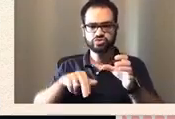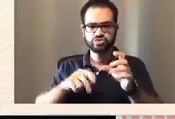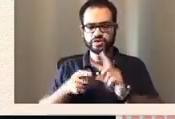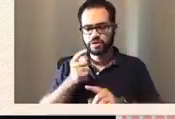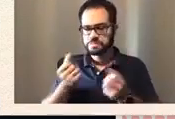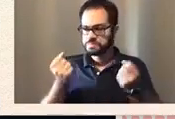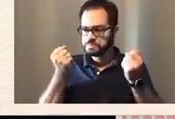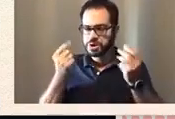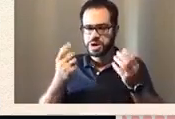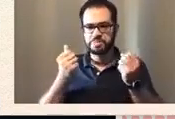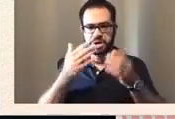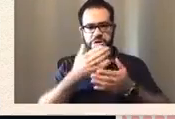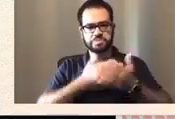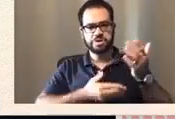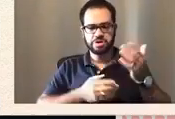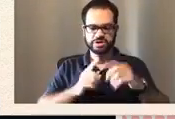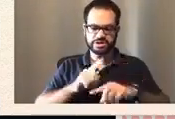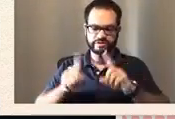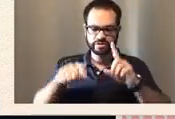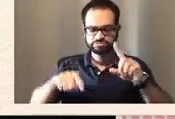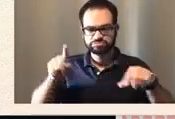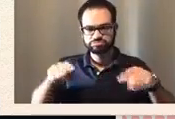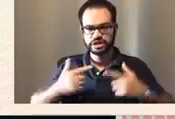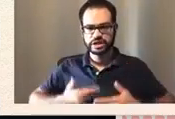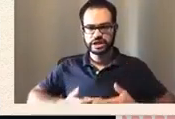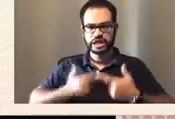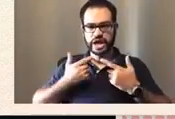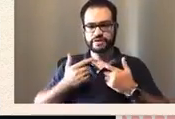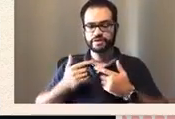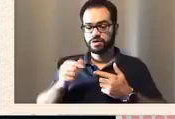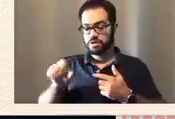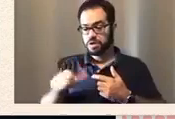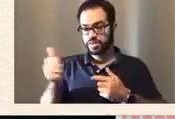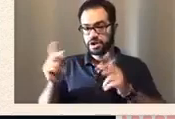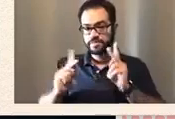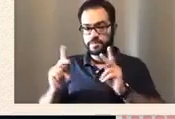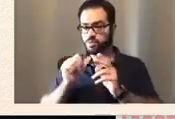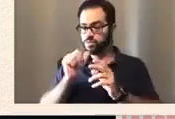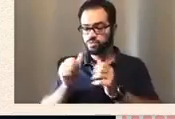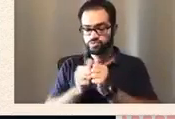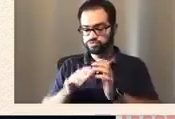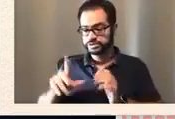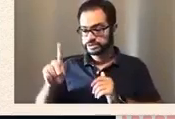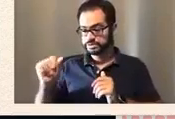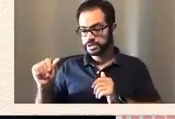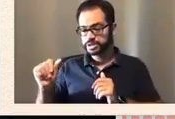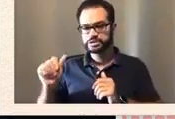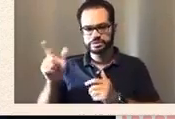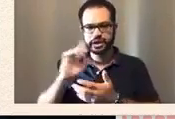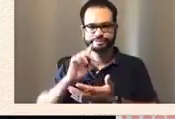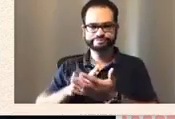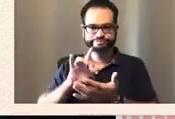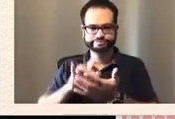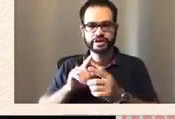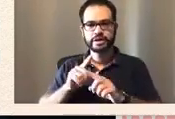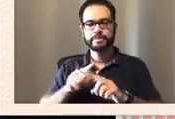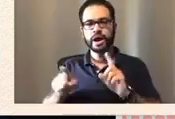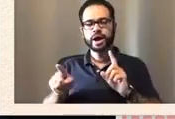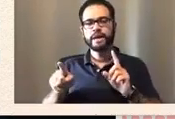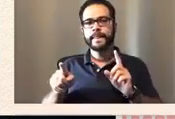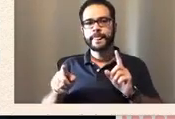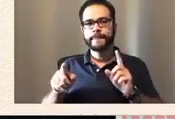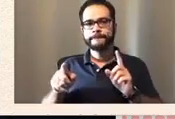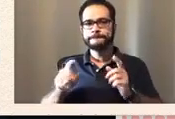life that other non-disabled people take for granted. But that doesn't mean that we as people